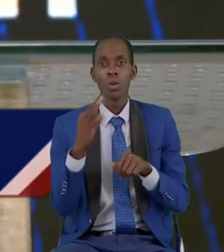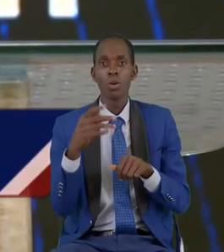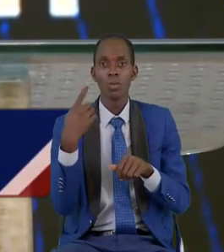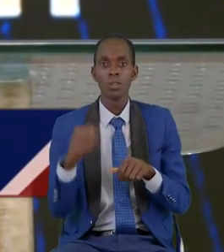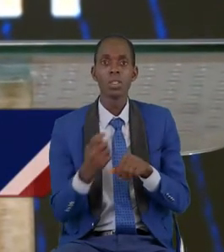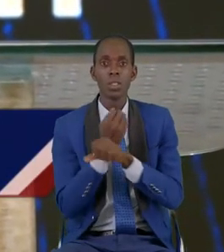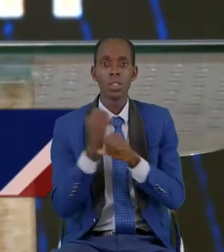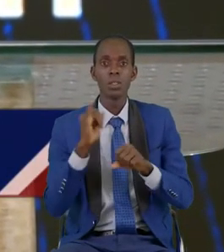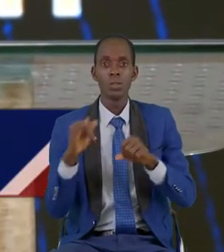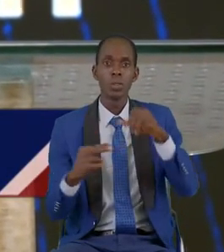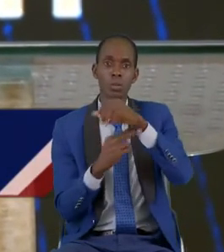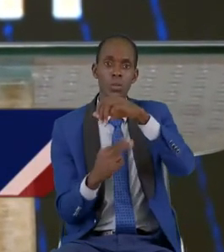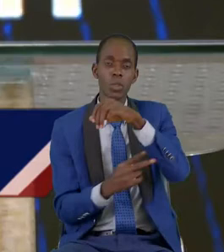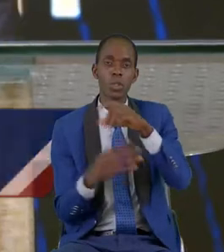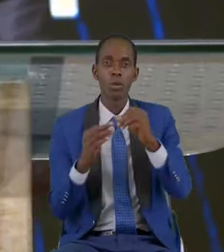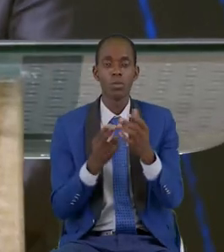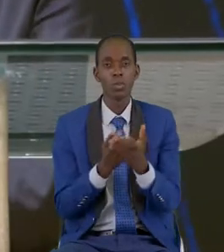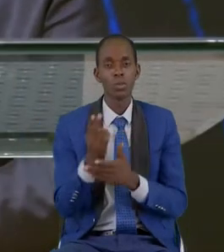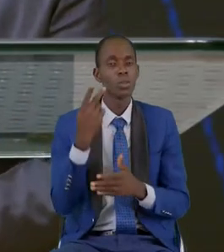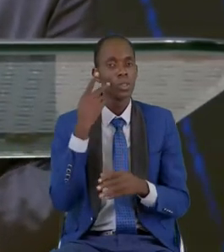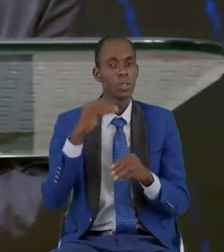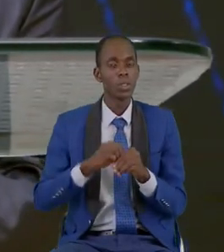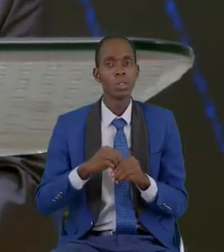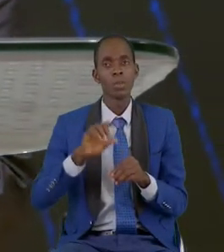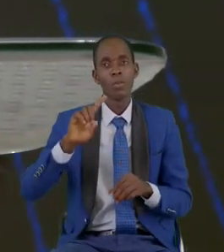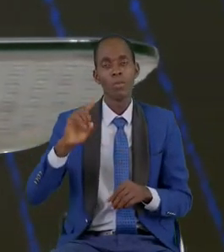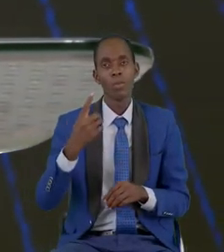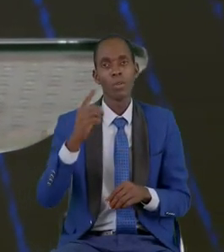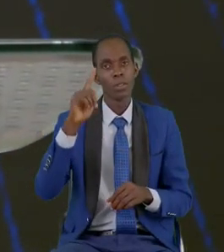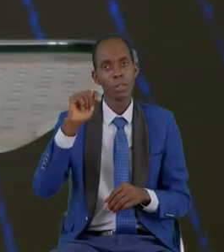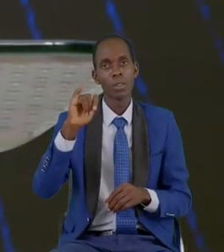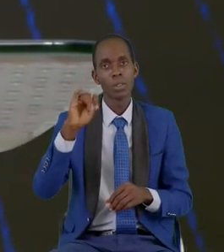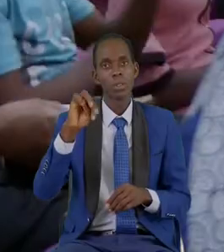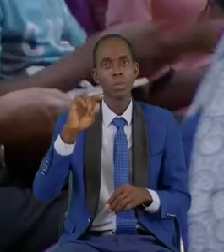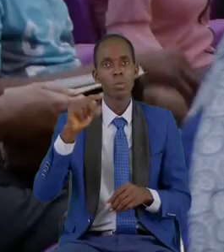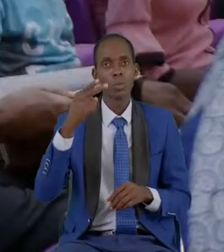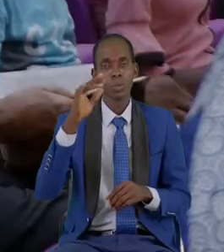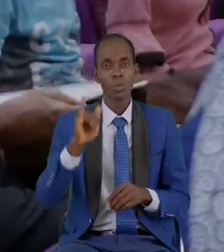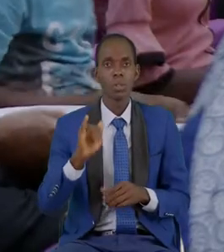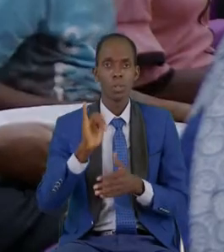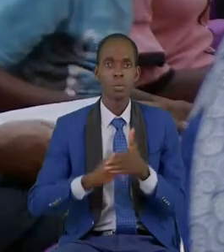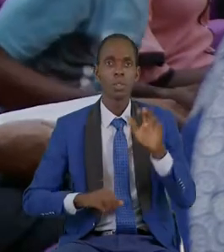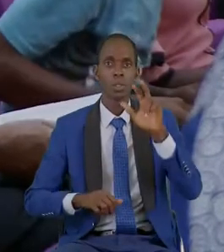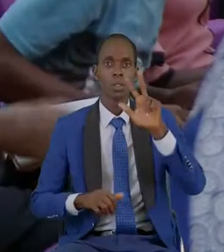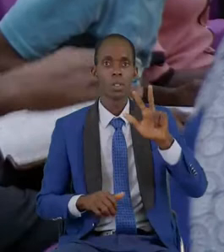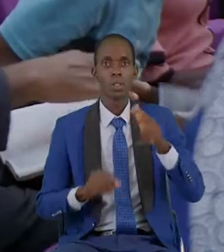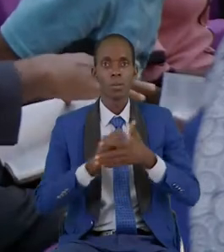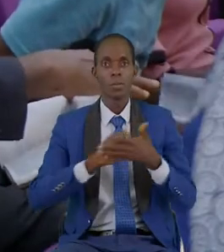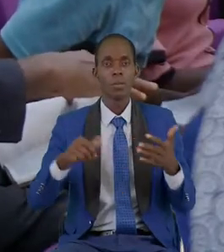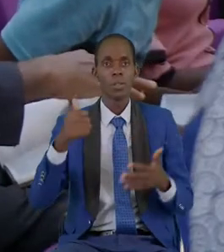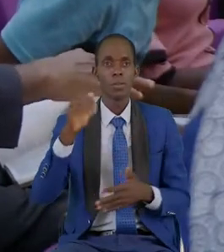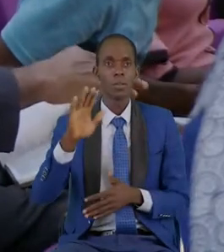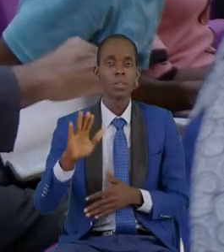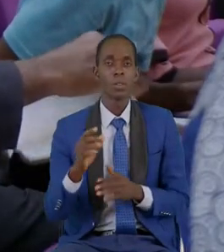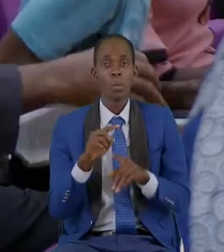1 Timothy chapter 3, verse 15. 1 Timothy chapter 3, reading from verse 15. But if I